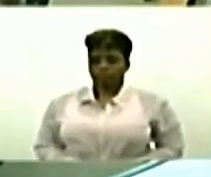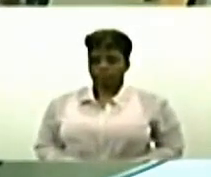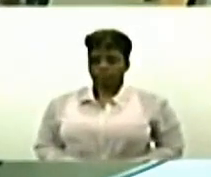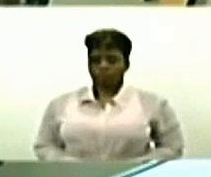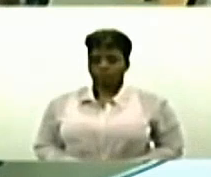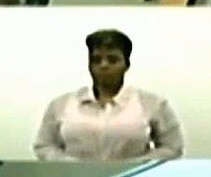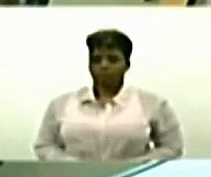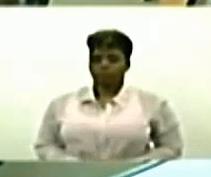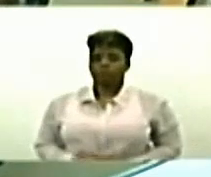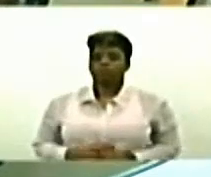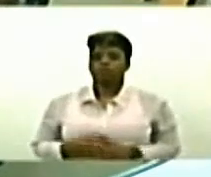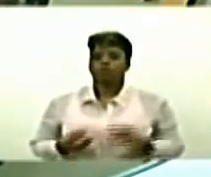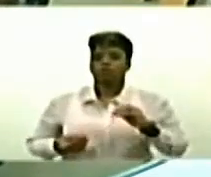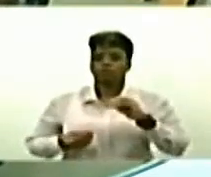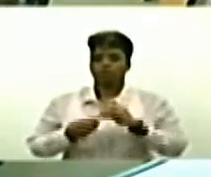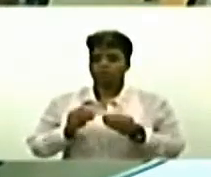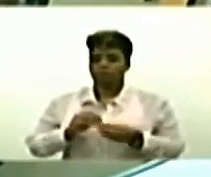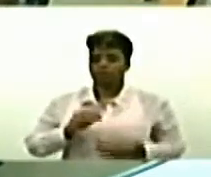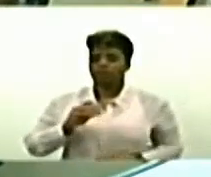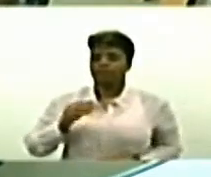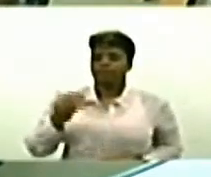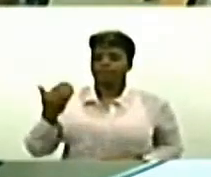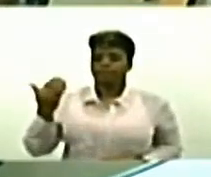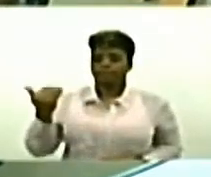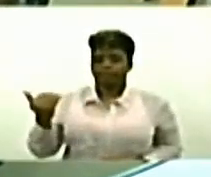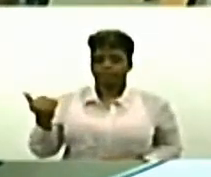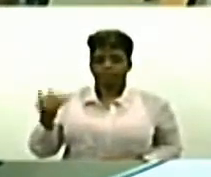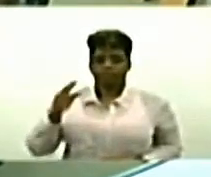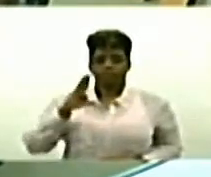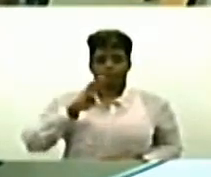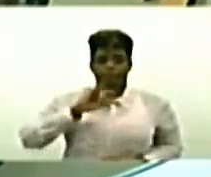Item number 15, bills.